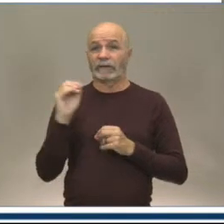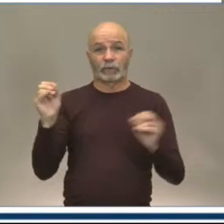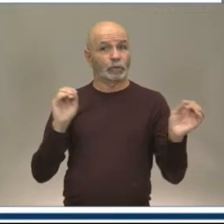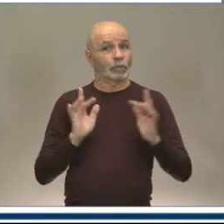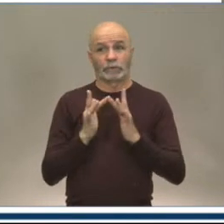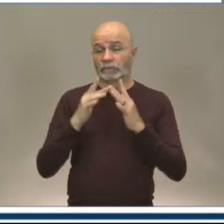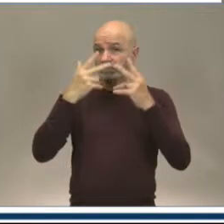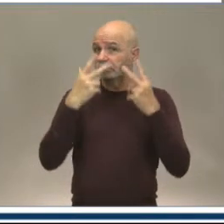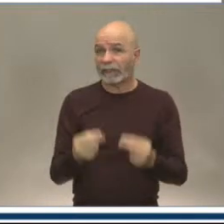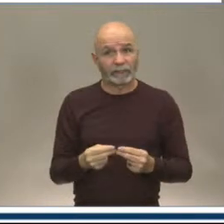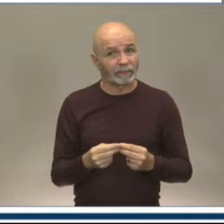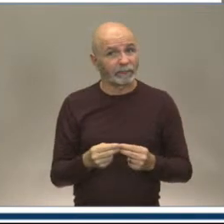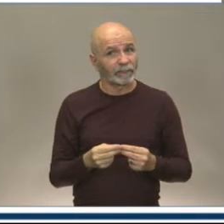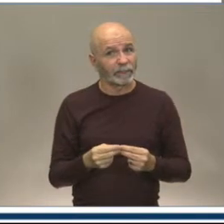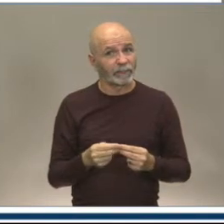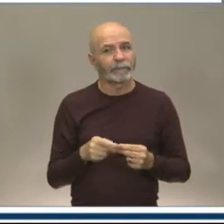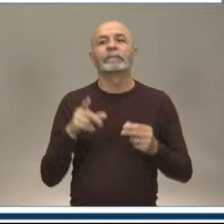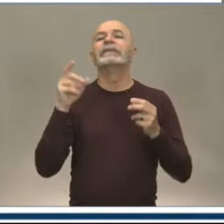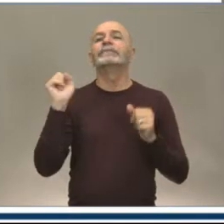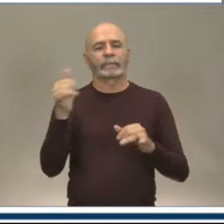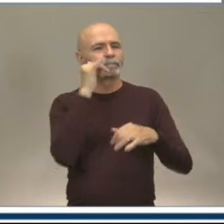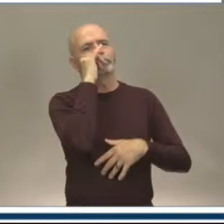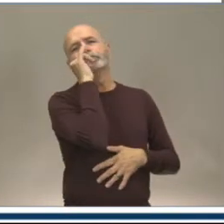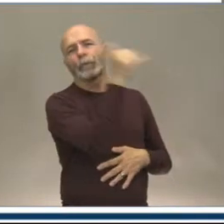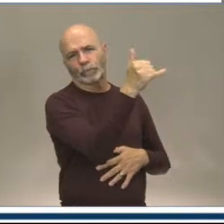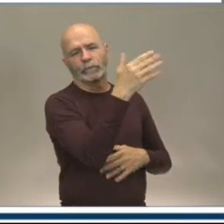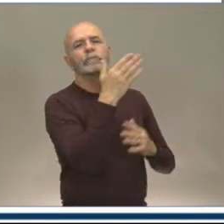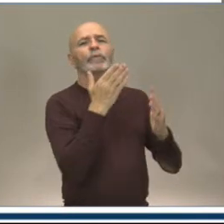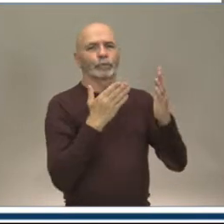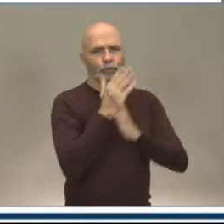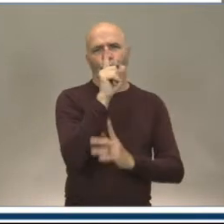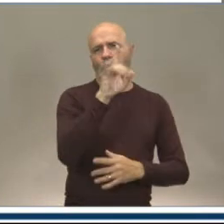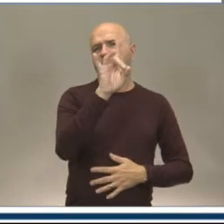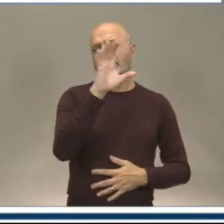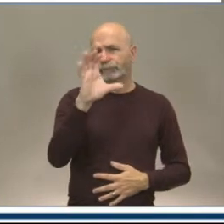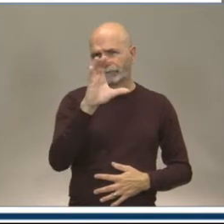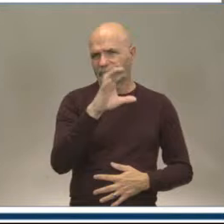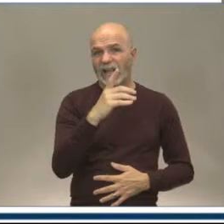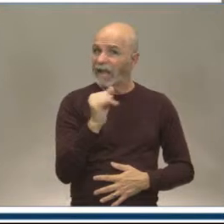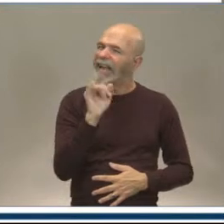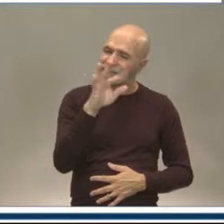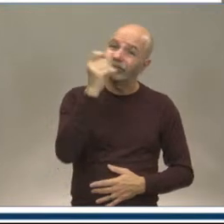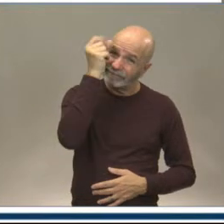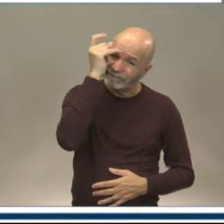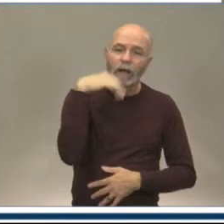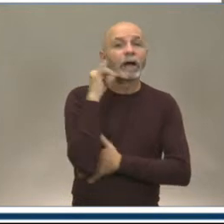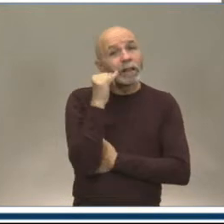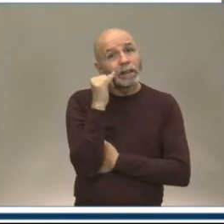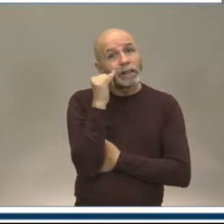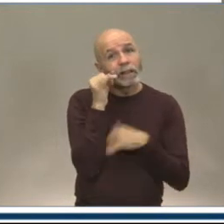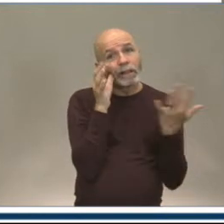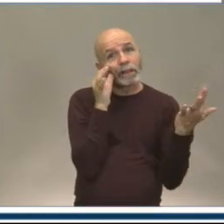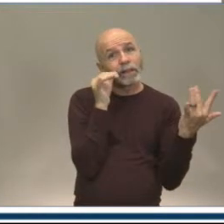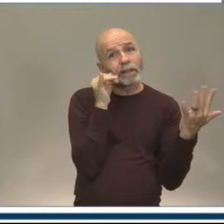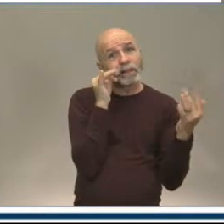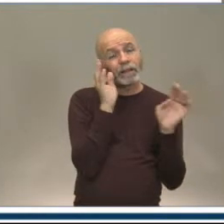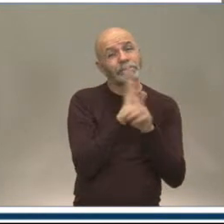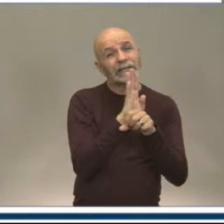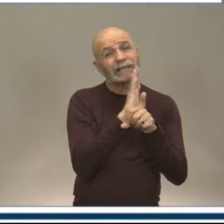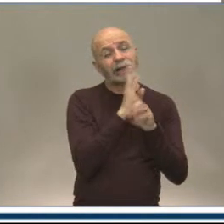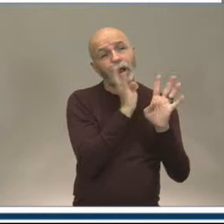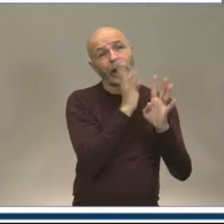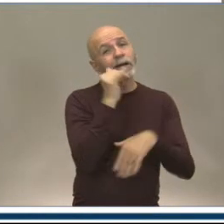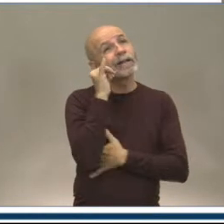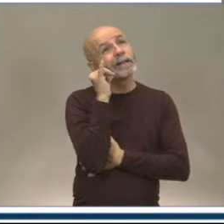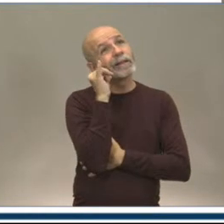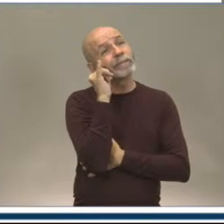book for, or you can call. But there will be some wait as this line has been extremely busy.